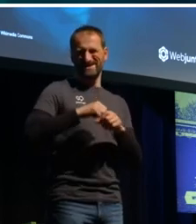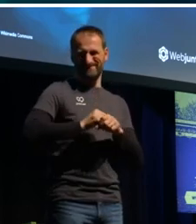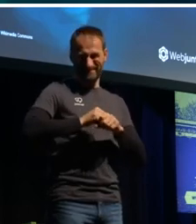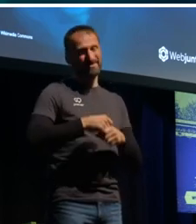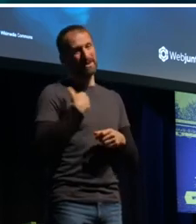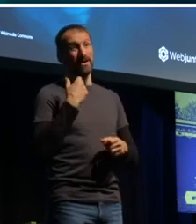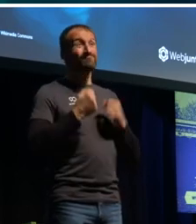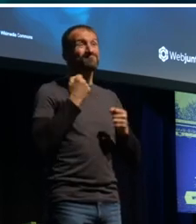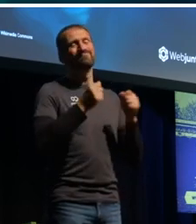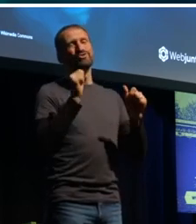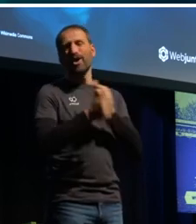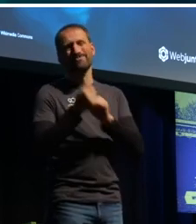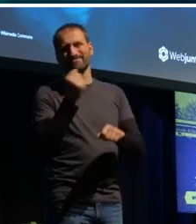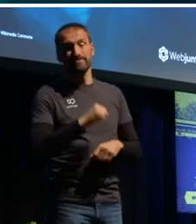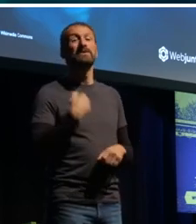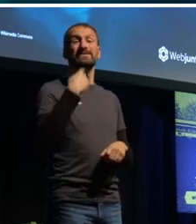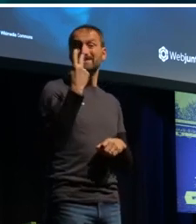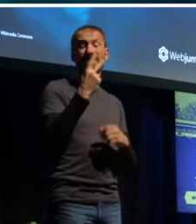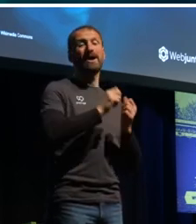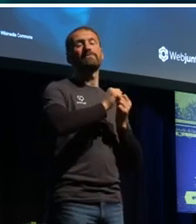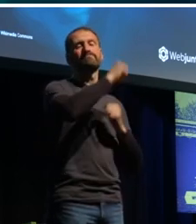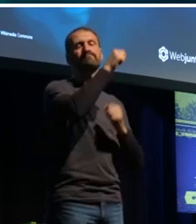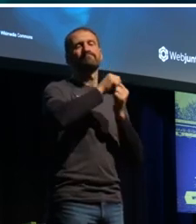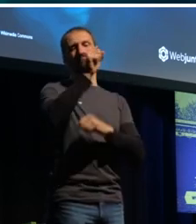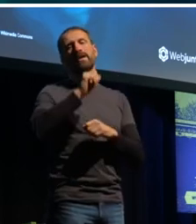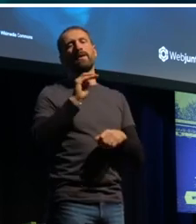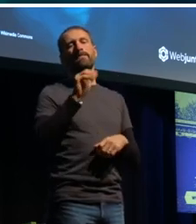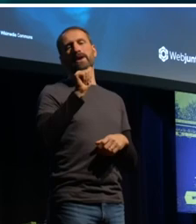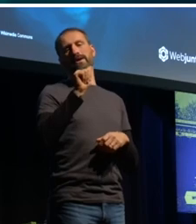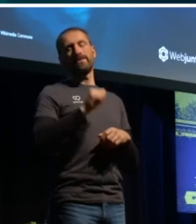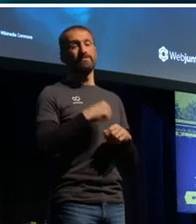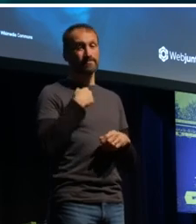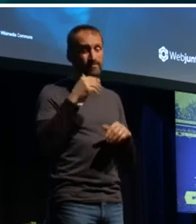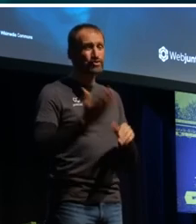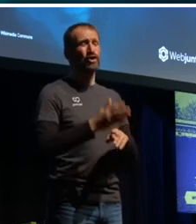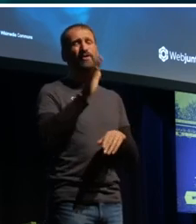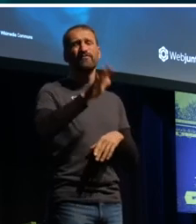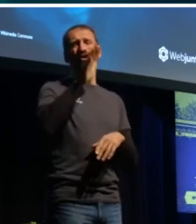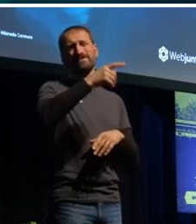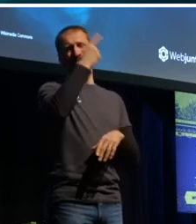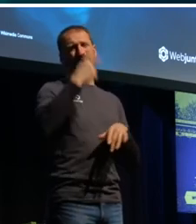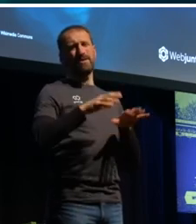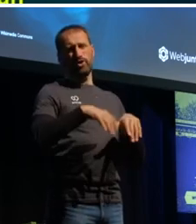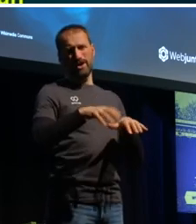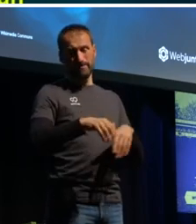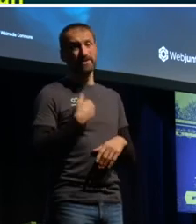master's degrees. I've been coding for 15 plus years. I studied 2 years of Chinese.